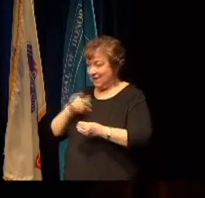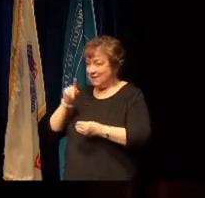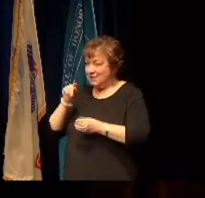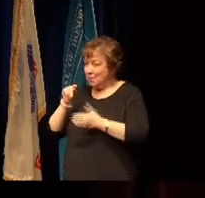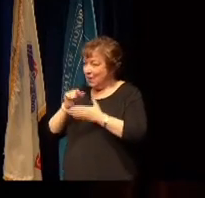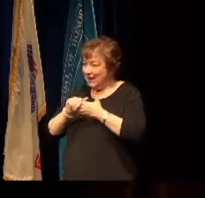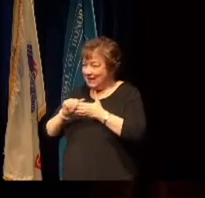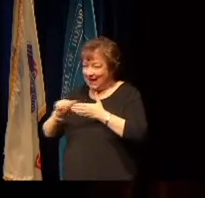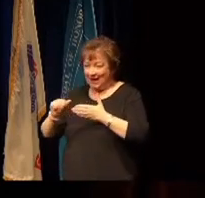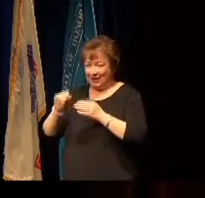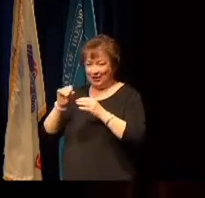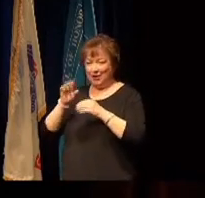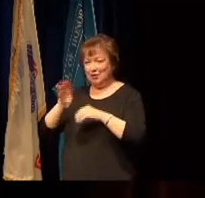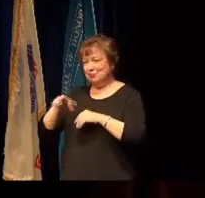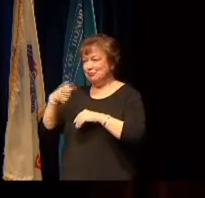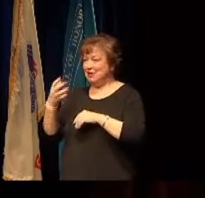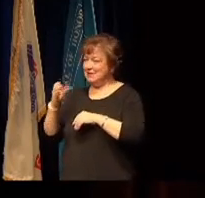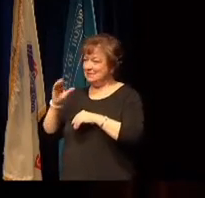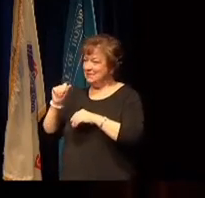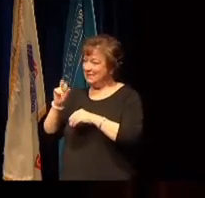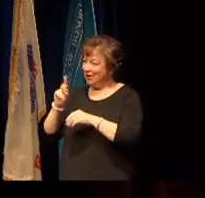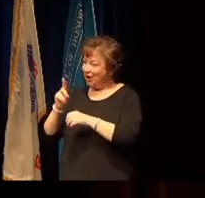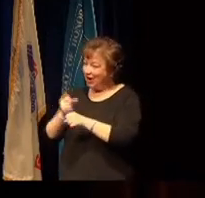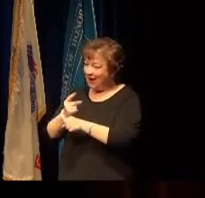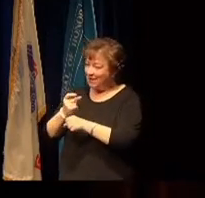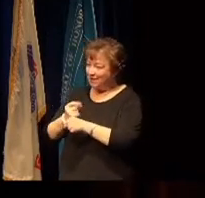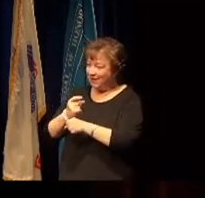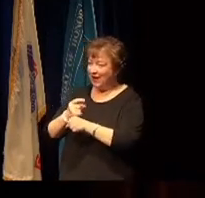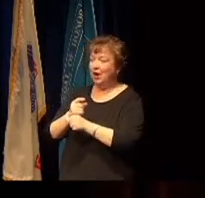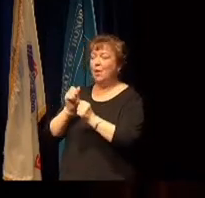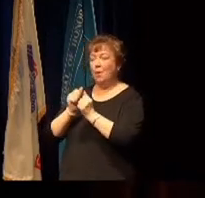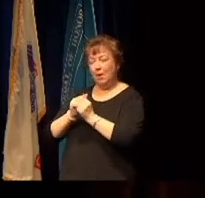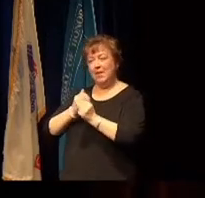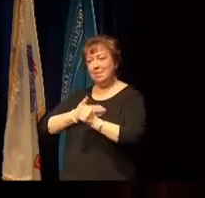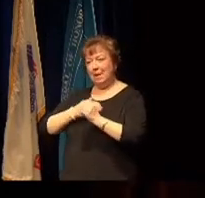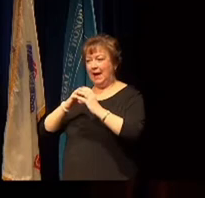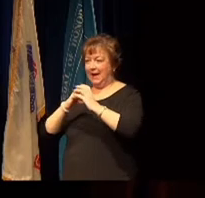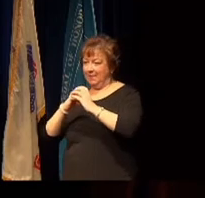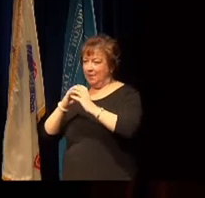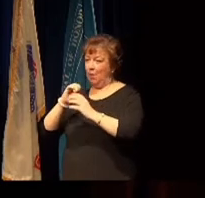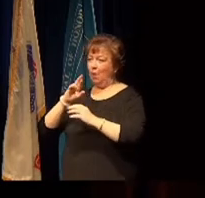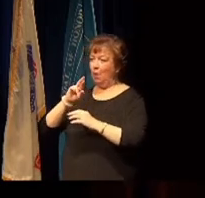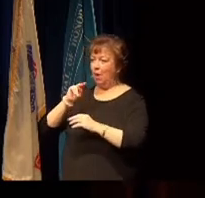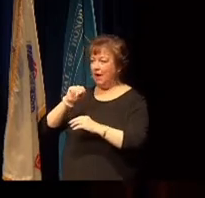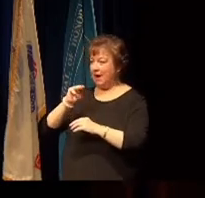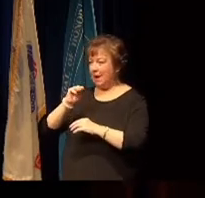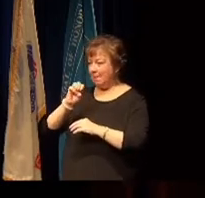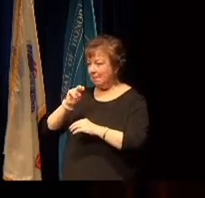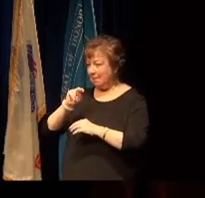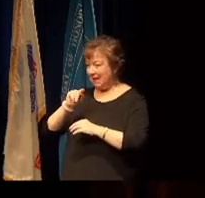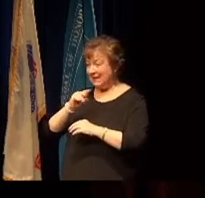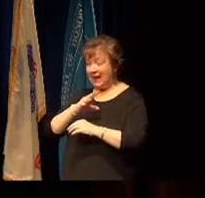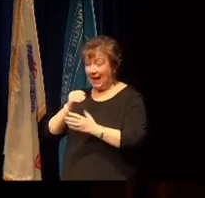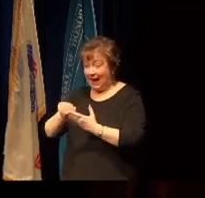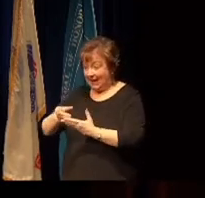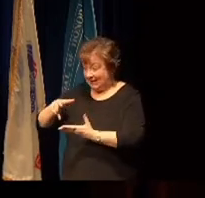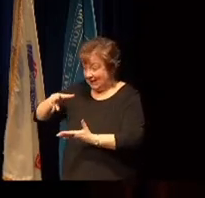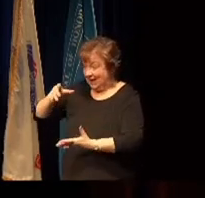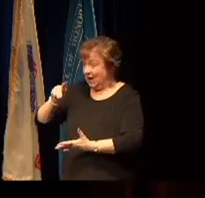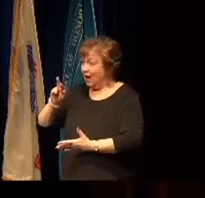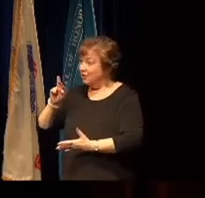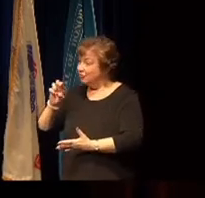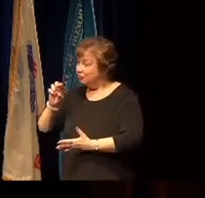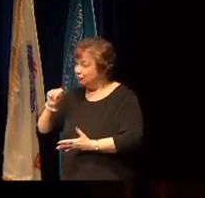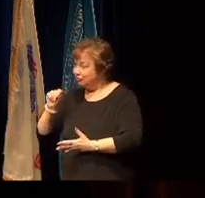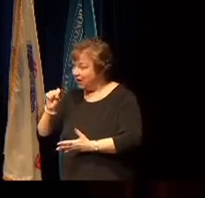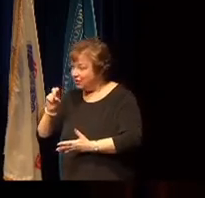my ornament. And there was this treasure box where he was the keeper of it. Anytime you wanted to get into the treasure box that was filled with candy, you had